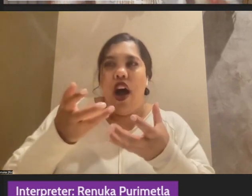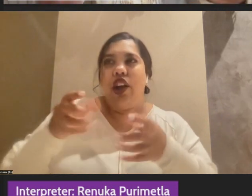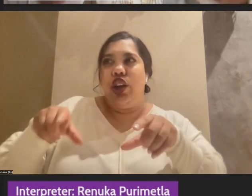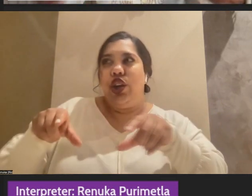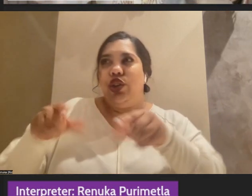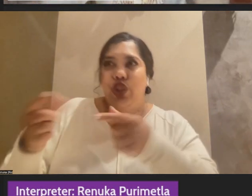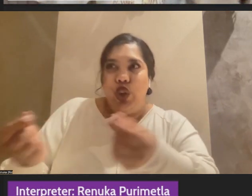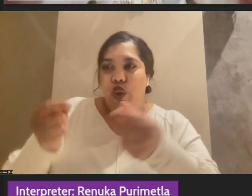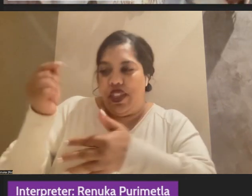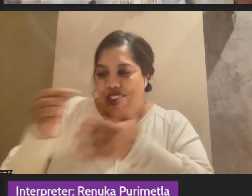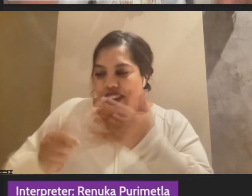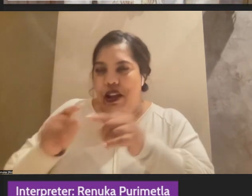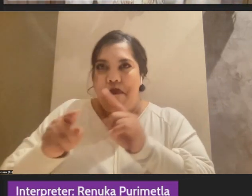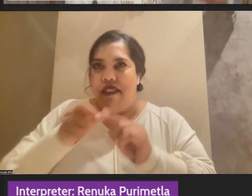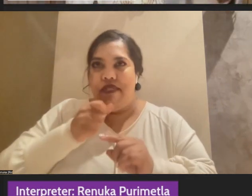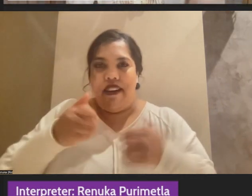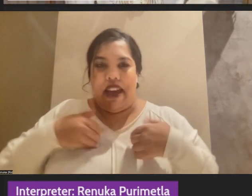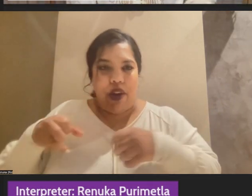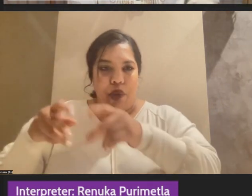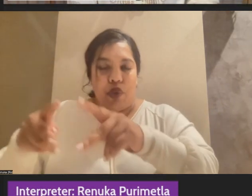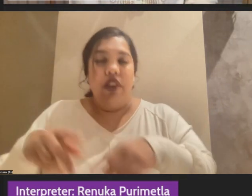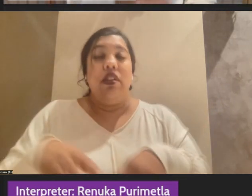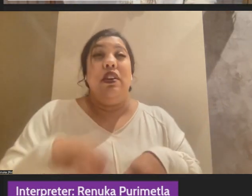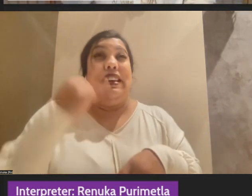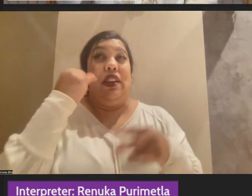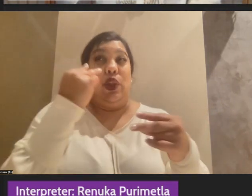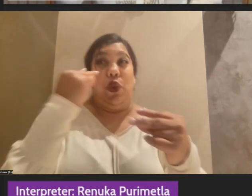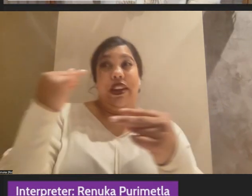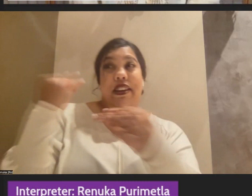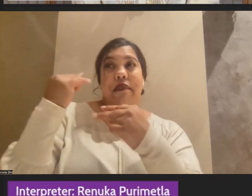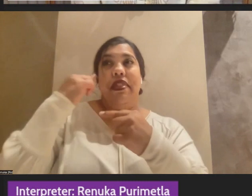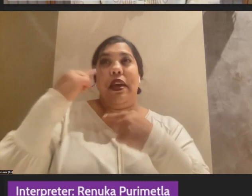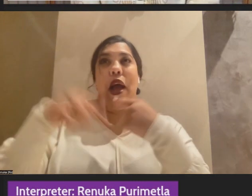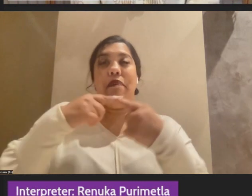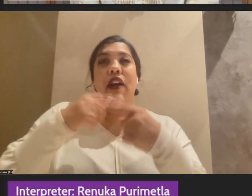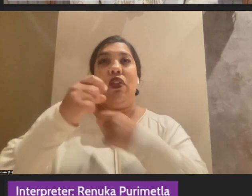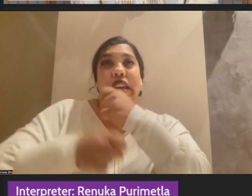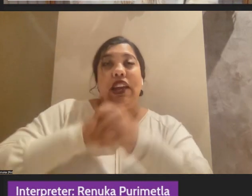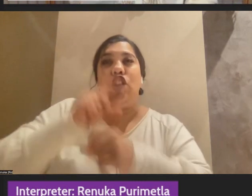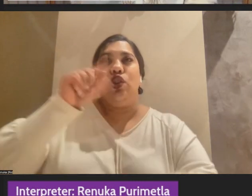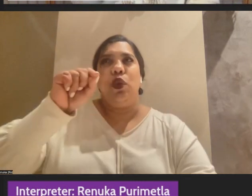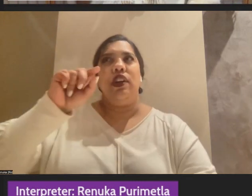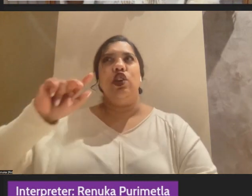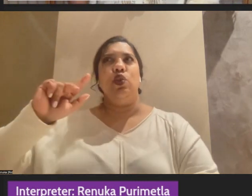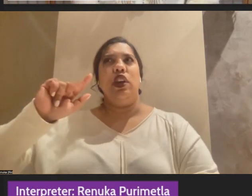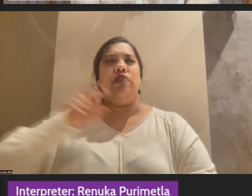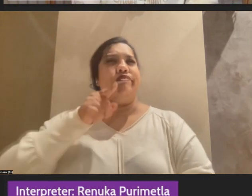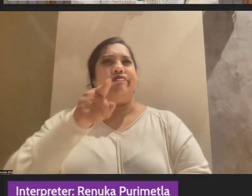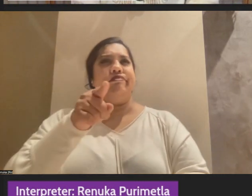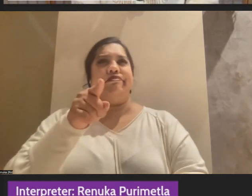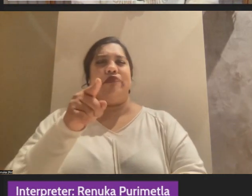If you could sum up 2023, what did you learn? One sentence. Where have you been? One